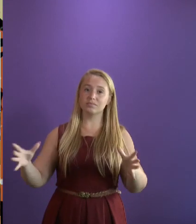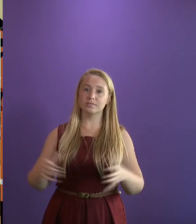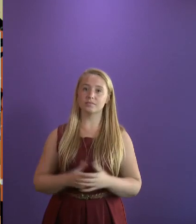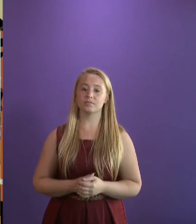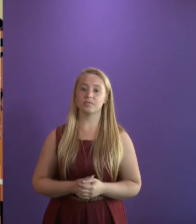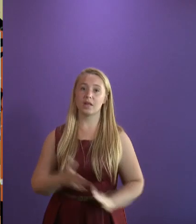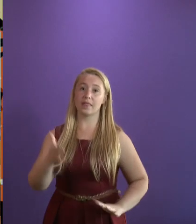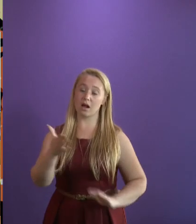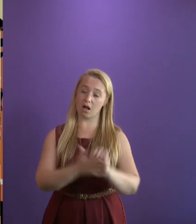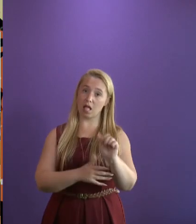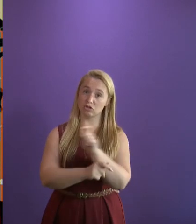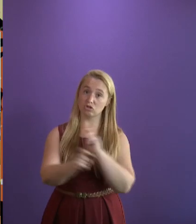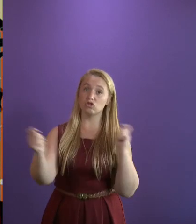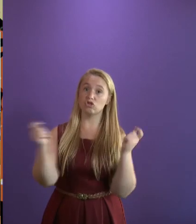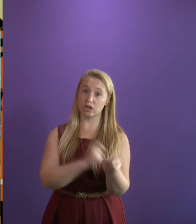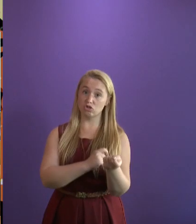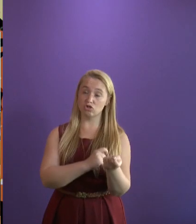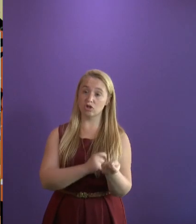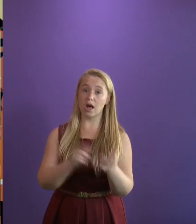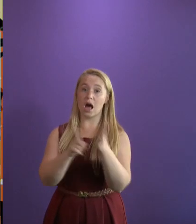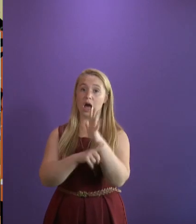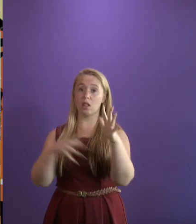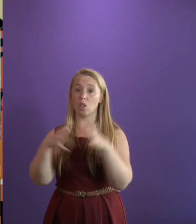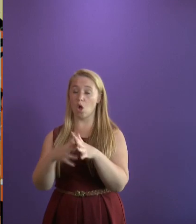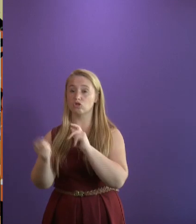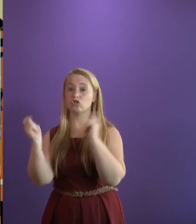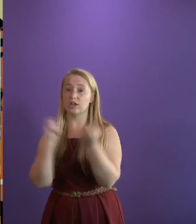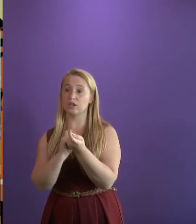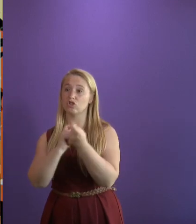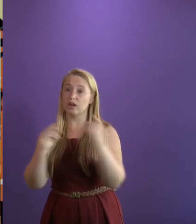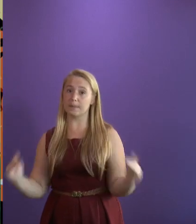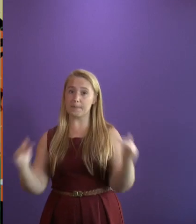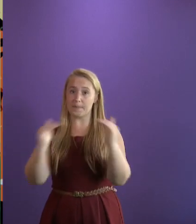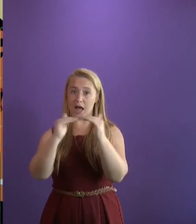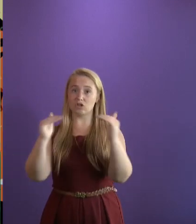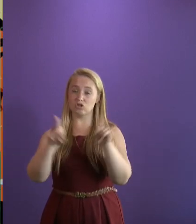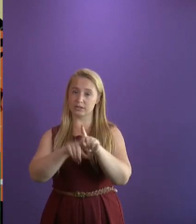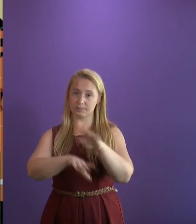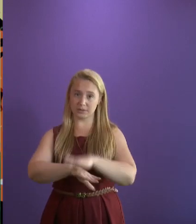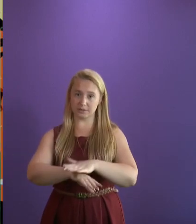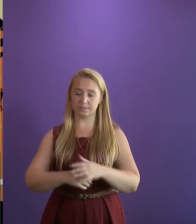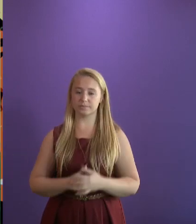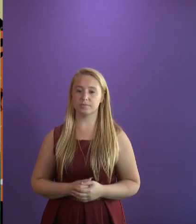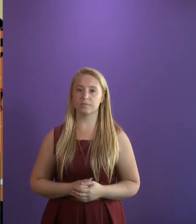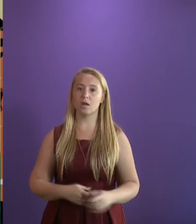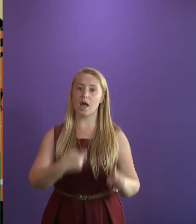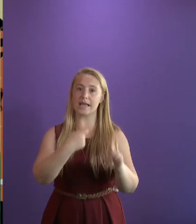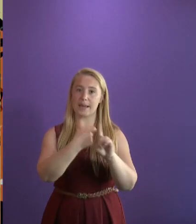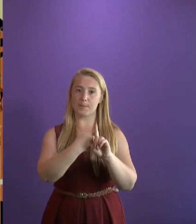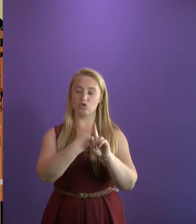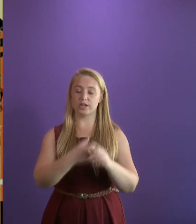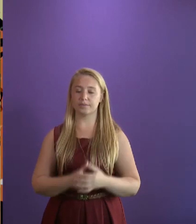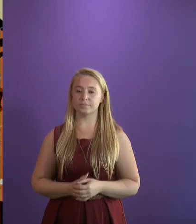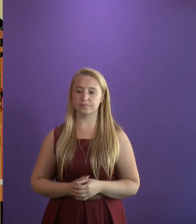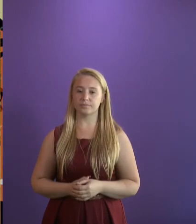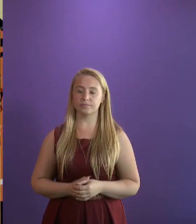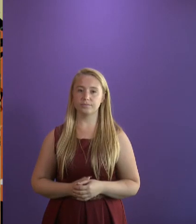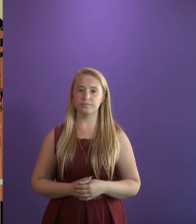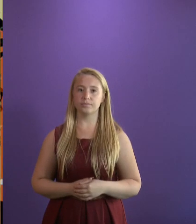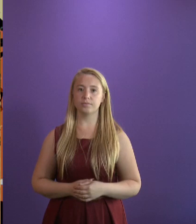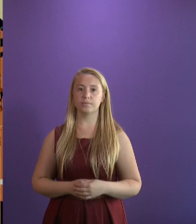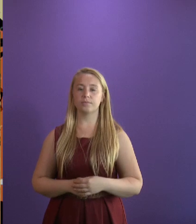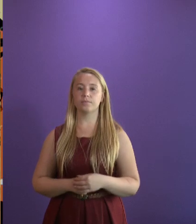cultural change and legislative change often go hand in hand. Kay Marie. I'll just give an example of something we did in the community council.